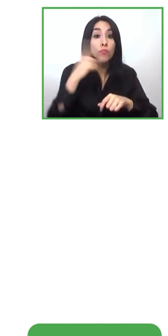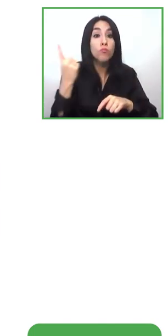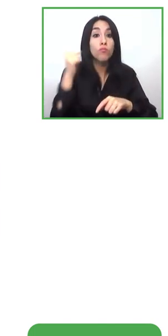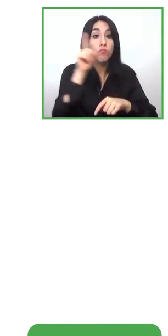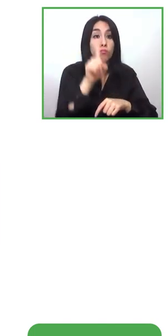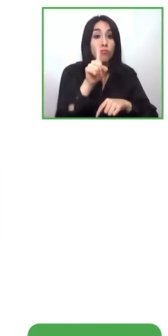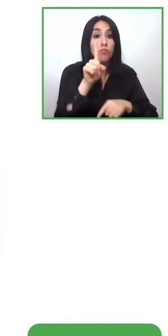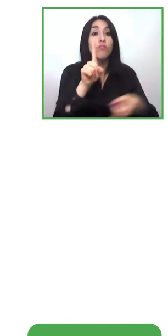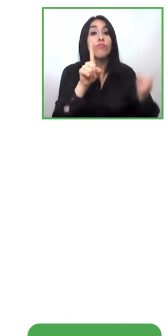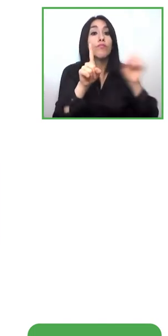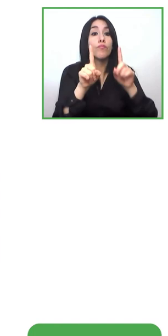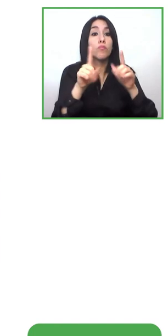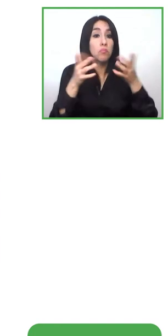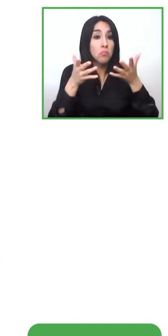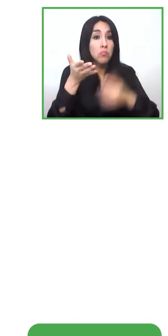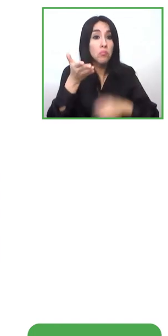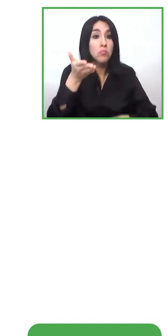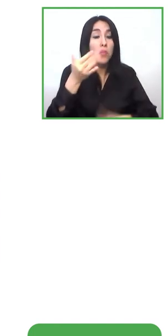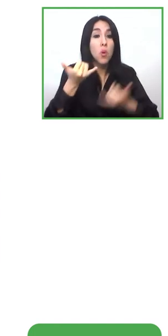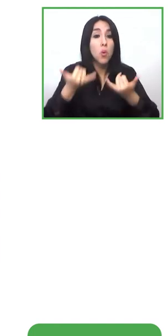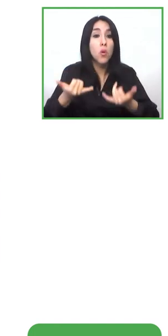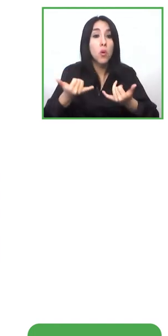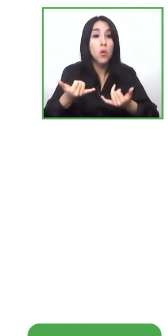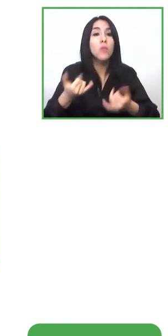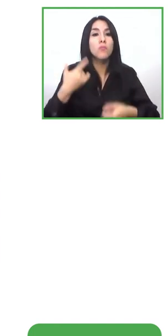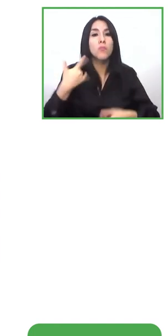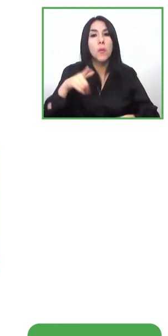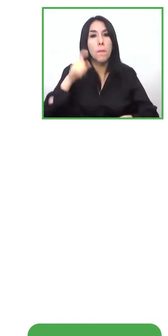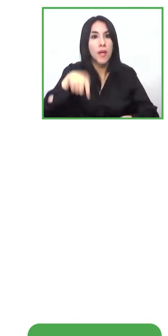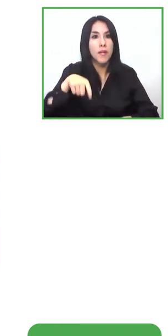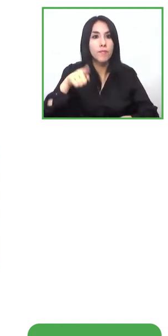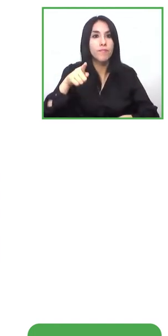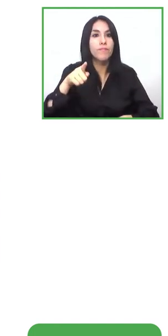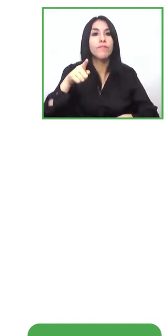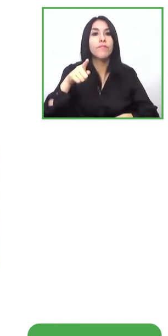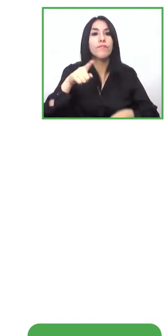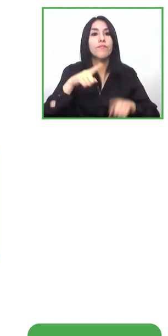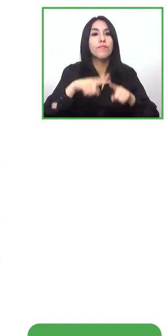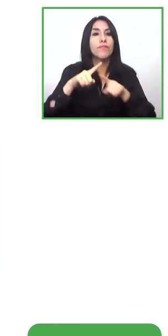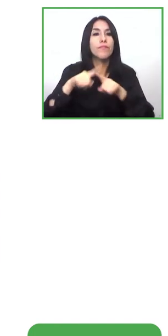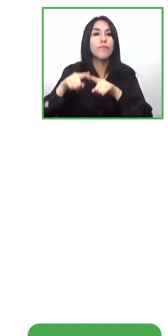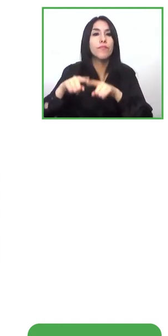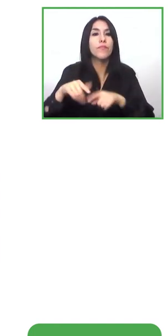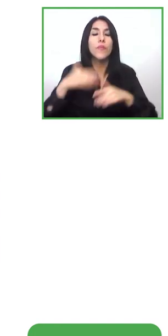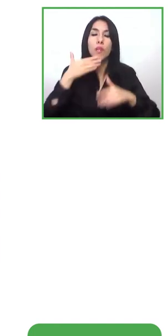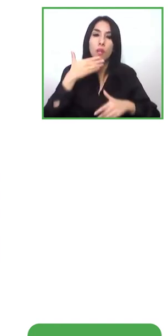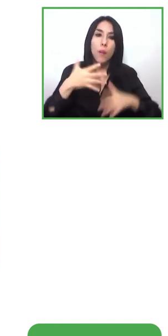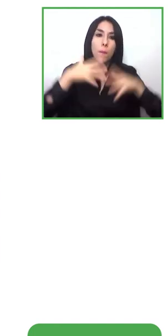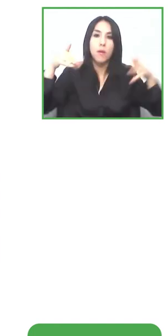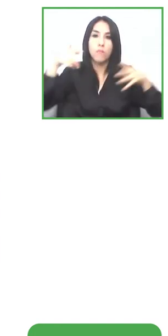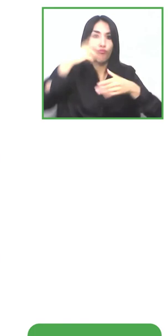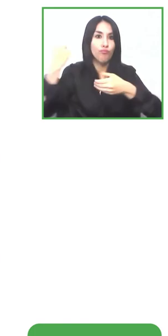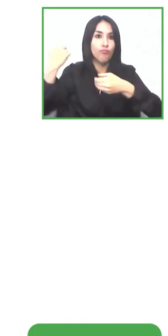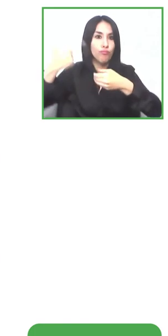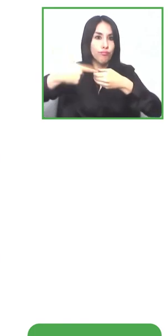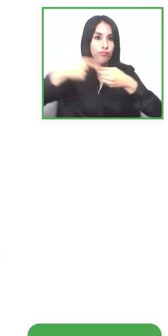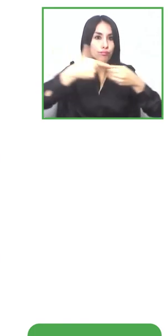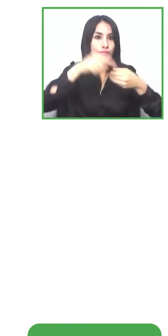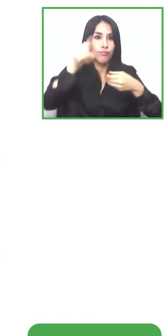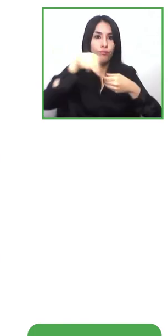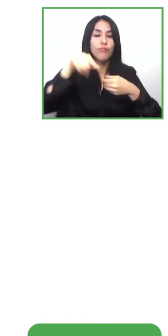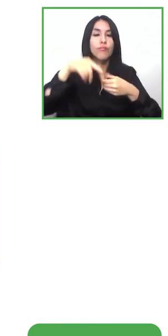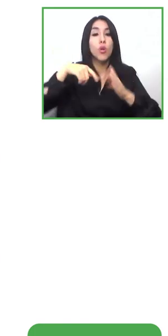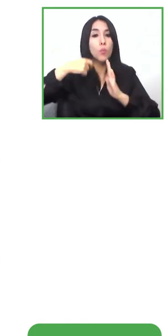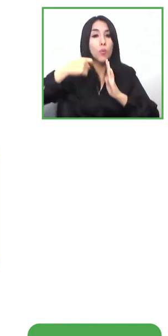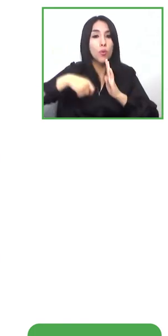of the panelists for being here today, for participating in this event. Thanks to Zero Project for the